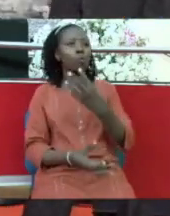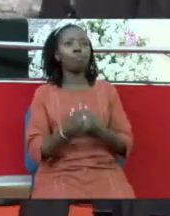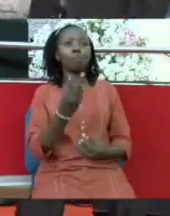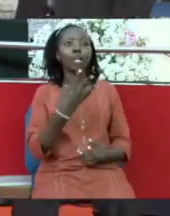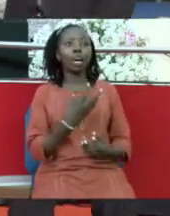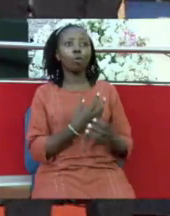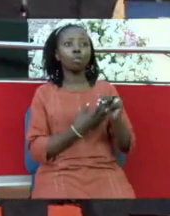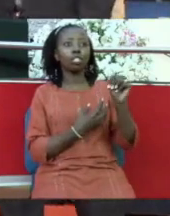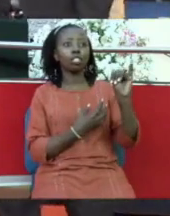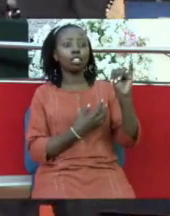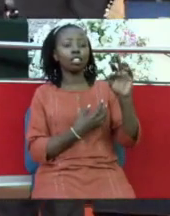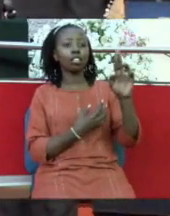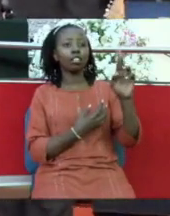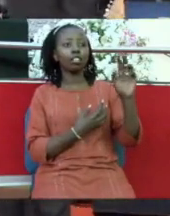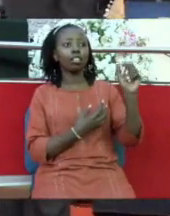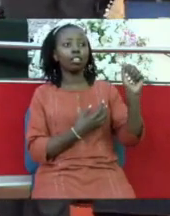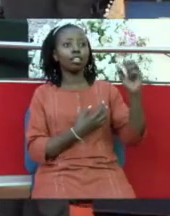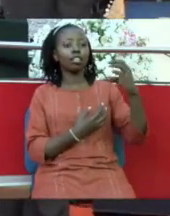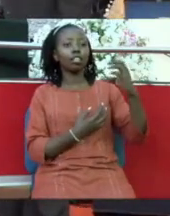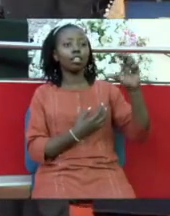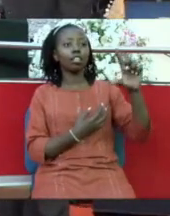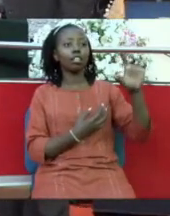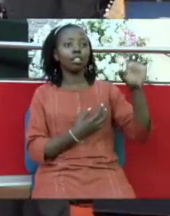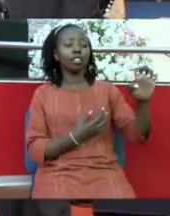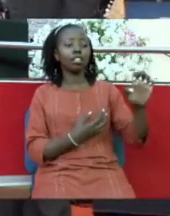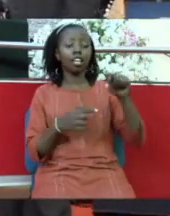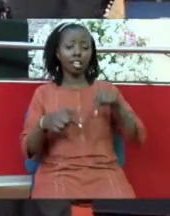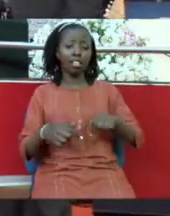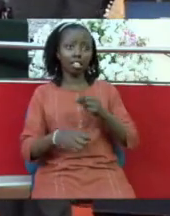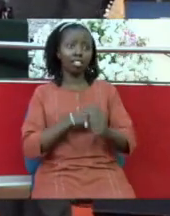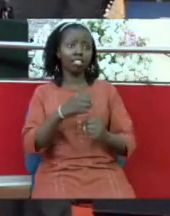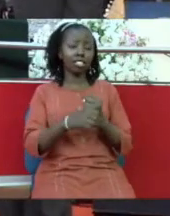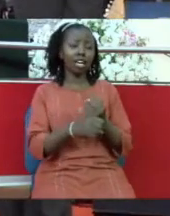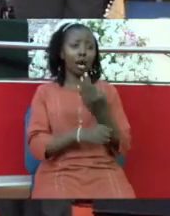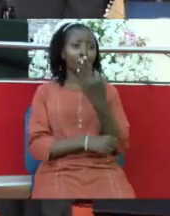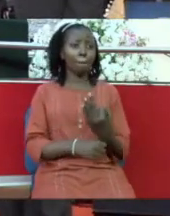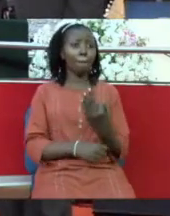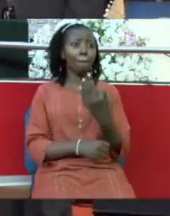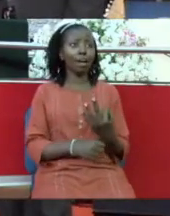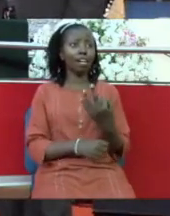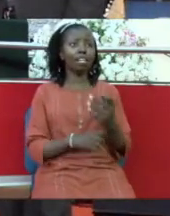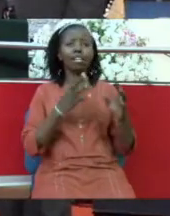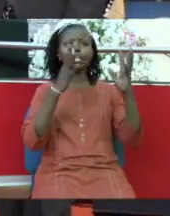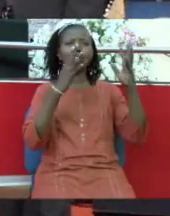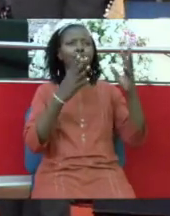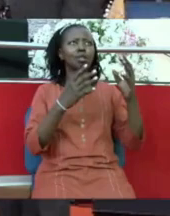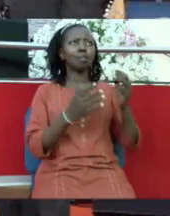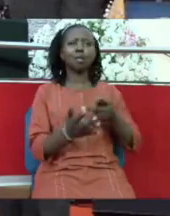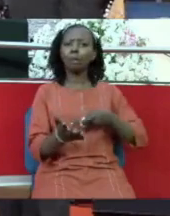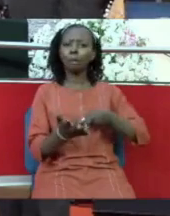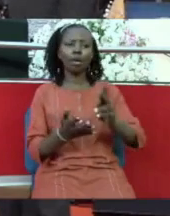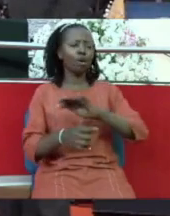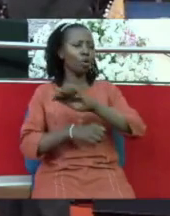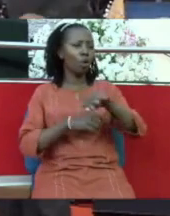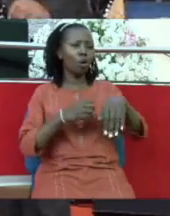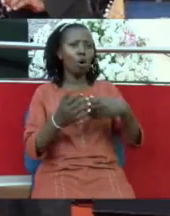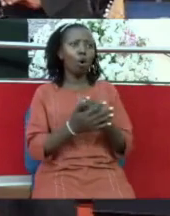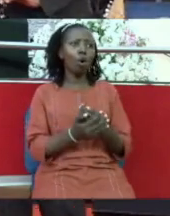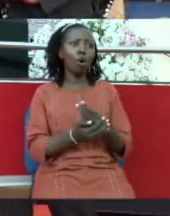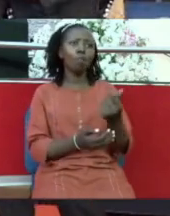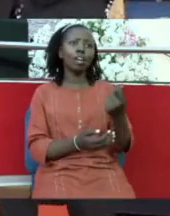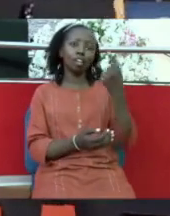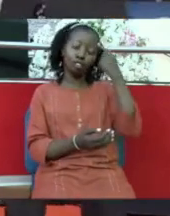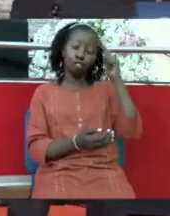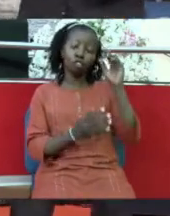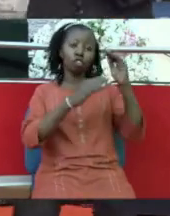kifedha. That this year in March we were able to celebrate the full payment for our building. Na kwamba mwezi wa tatu mwaka